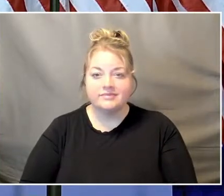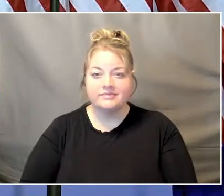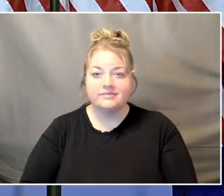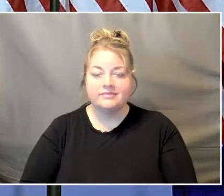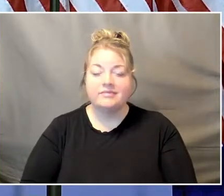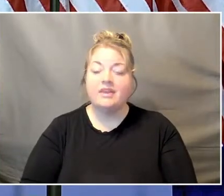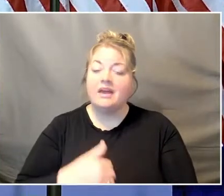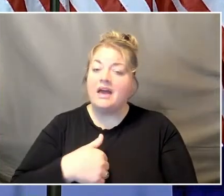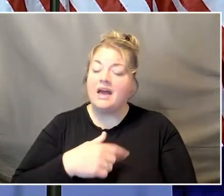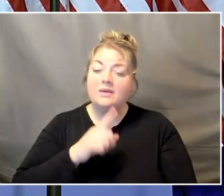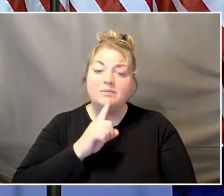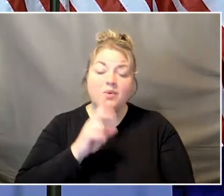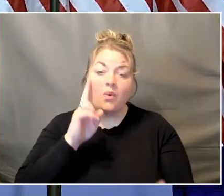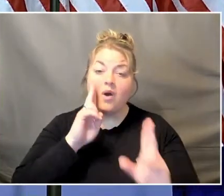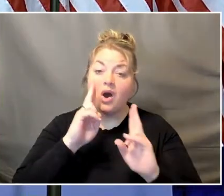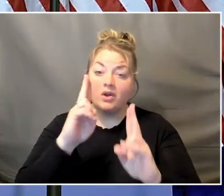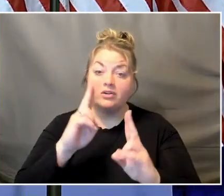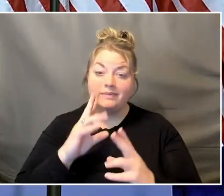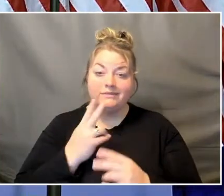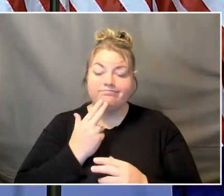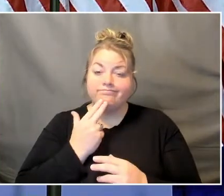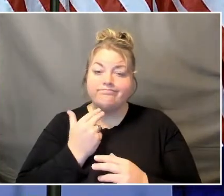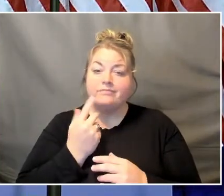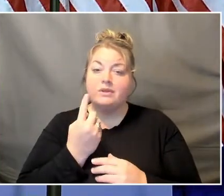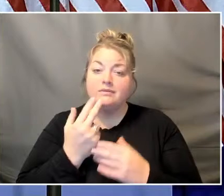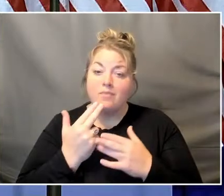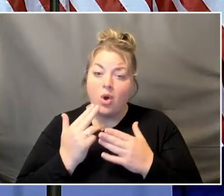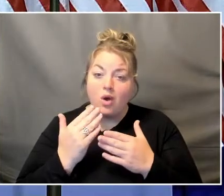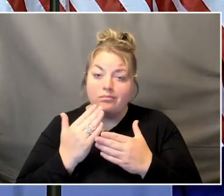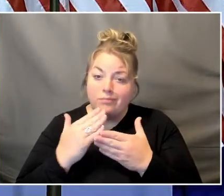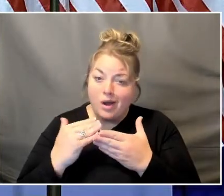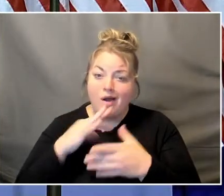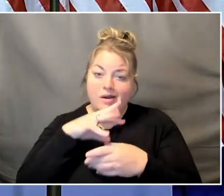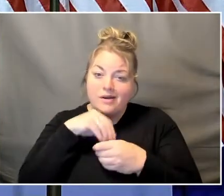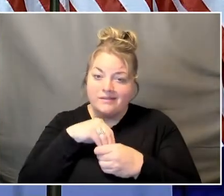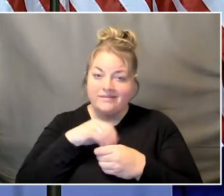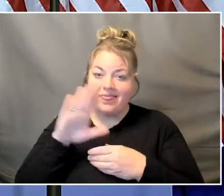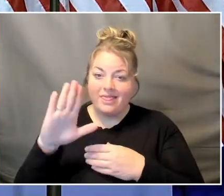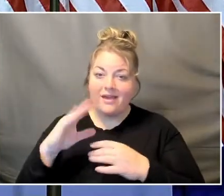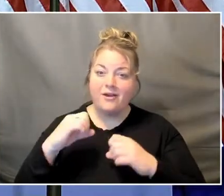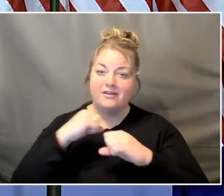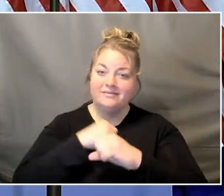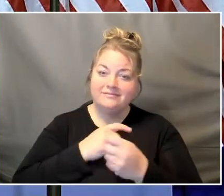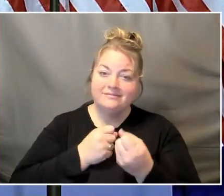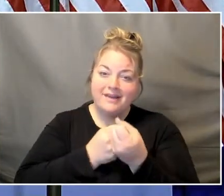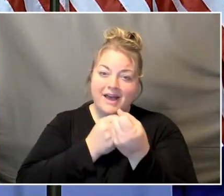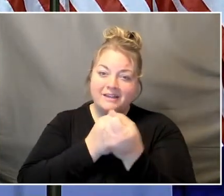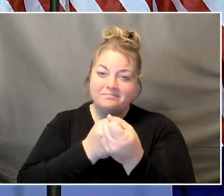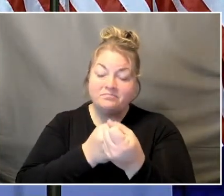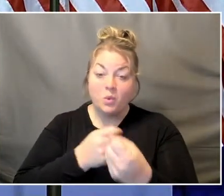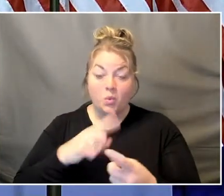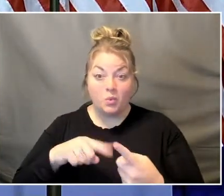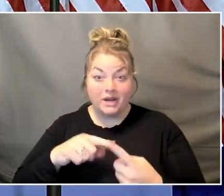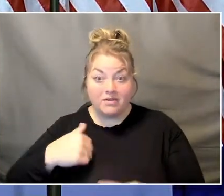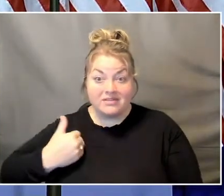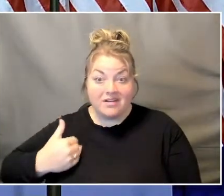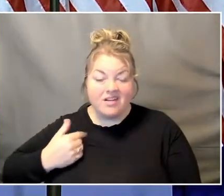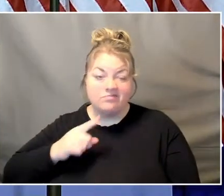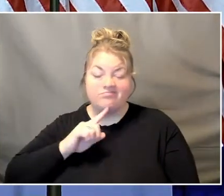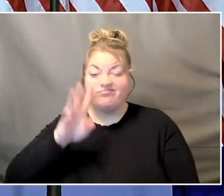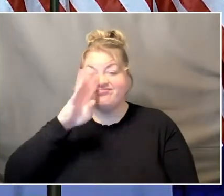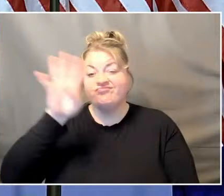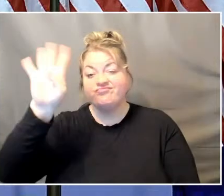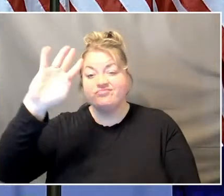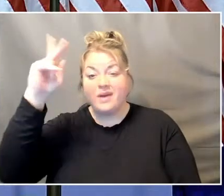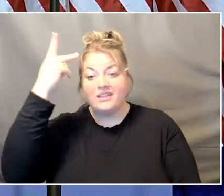I am so honored to be a small part of their fight. When I was younger, I didn't really pay much attention to politics. I was an